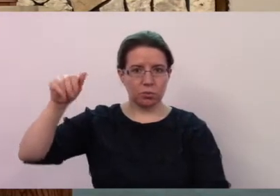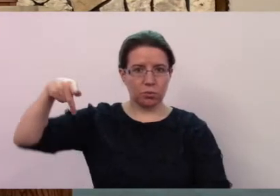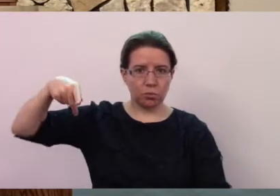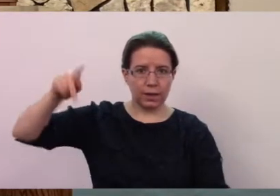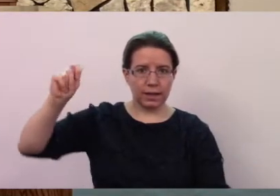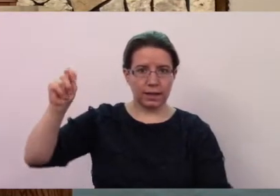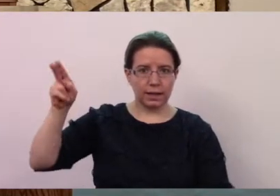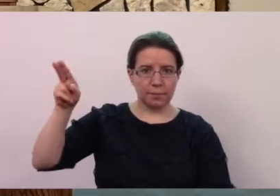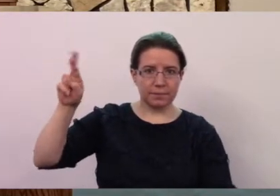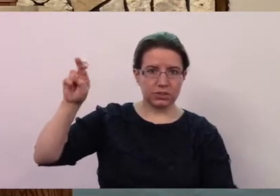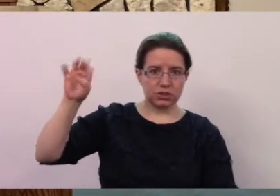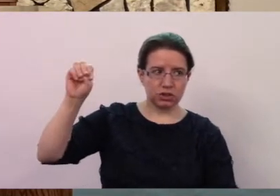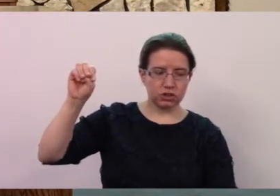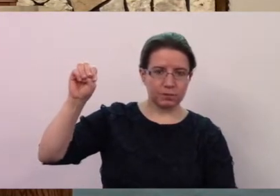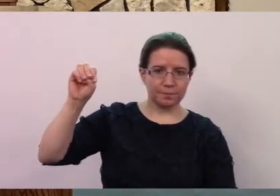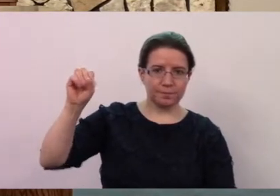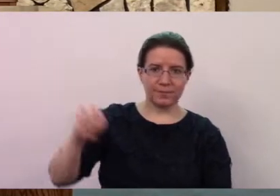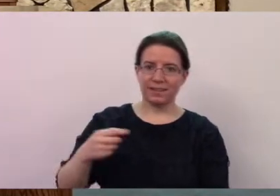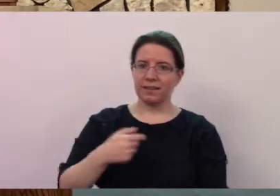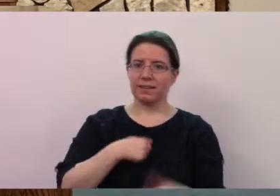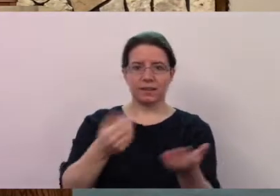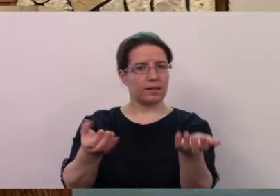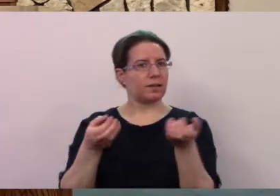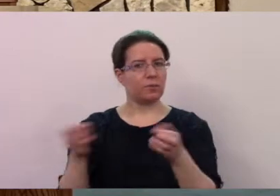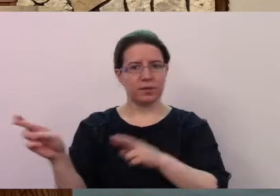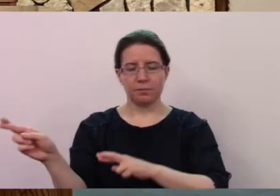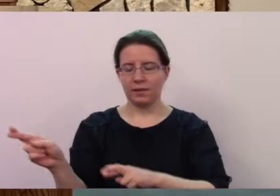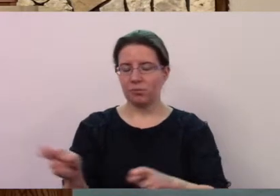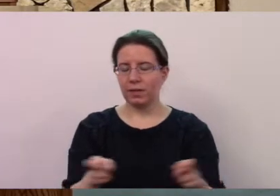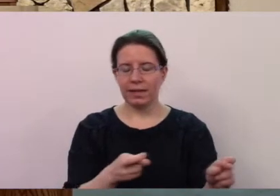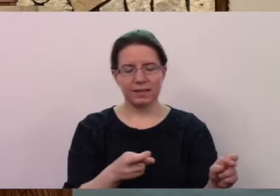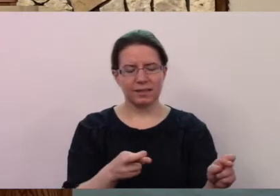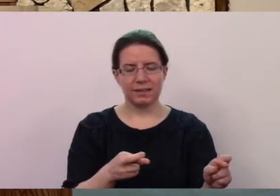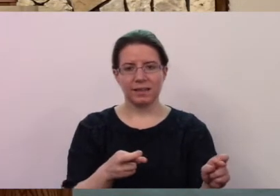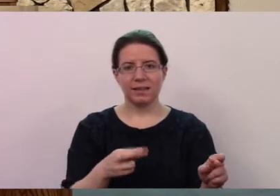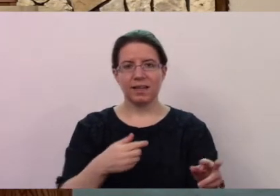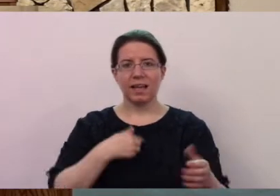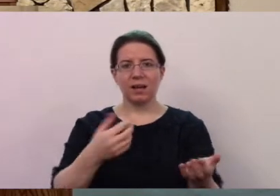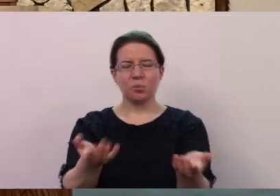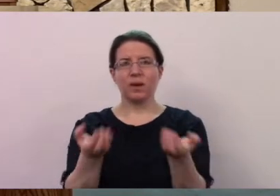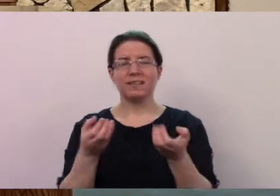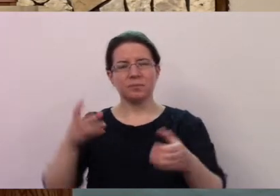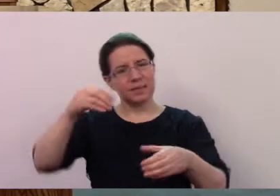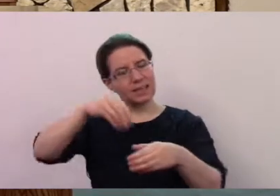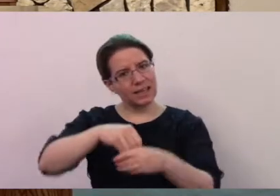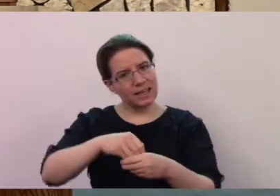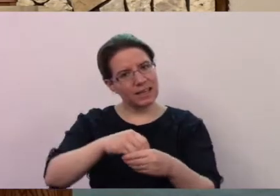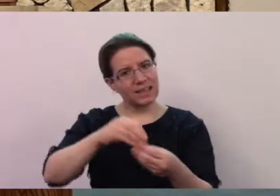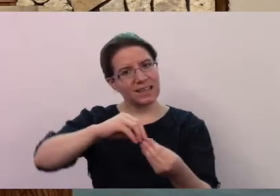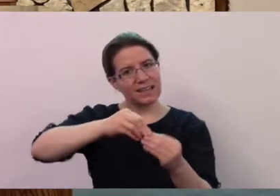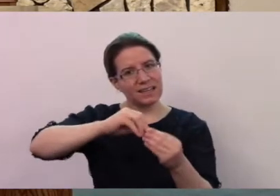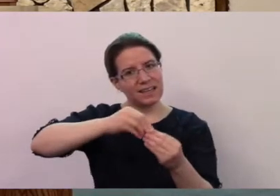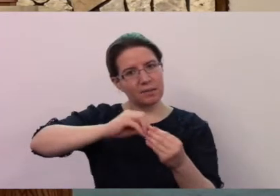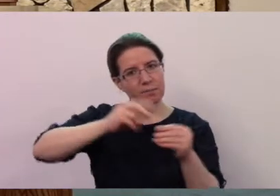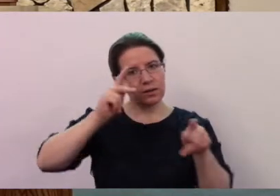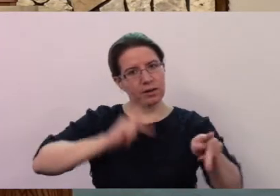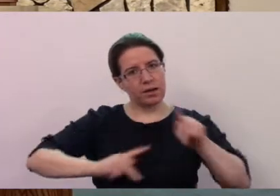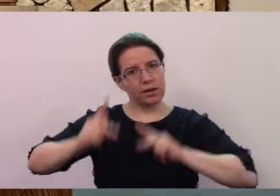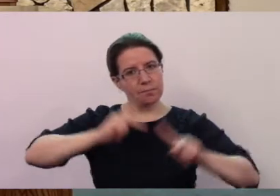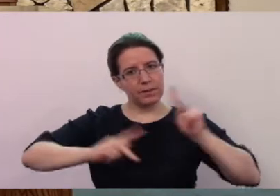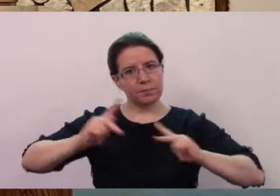big event that I want to be ready for, yes, and amen, make sure I'm in the number of those that are